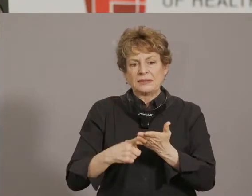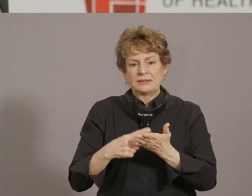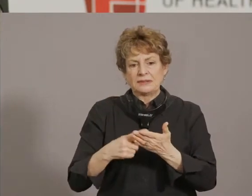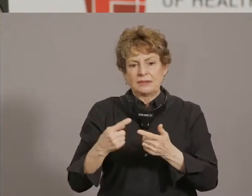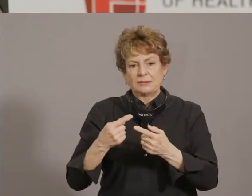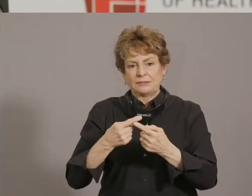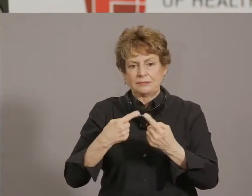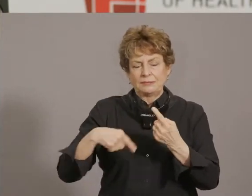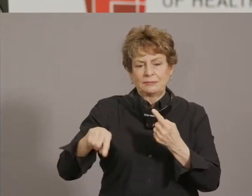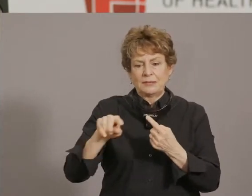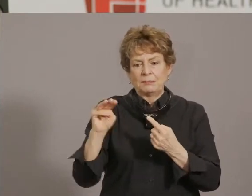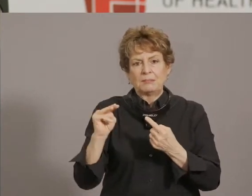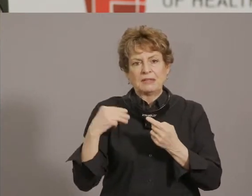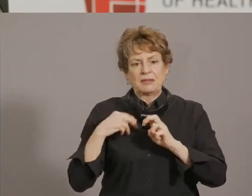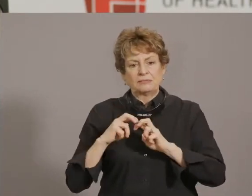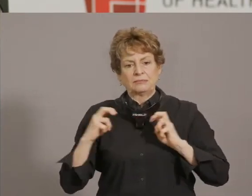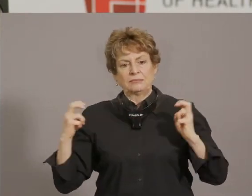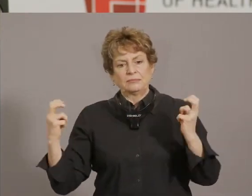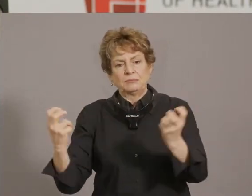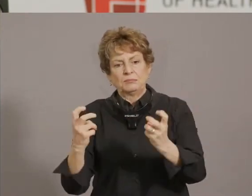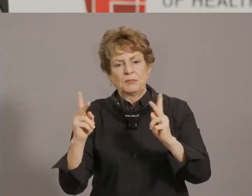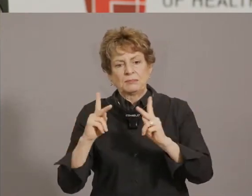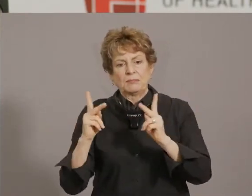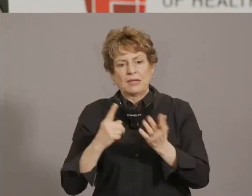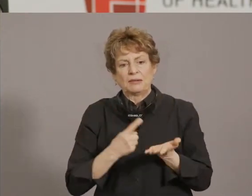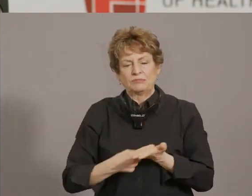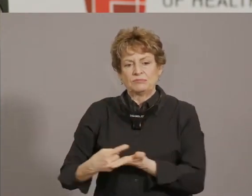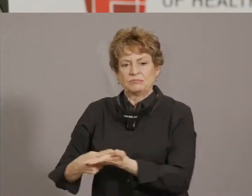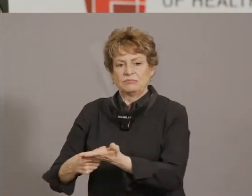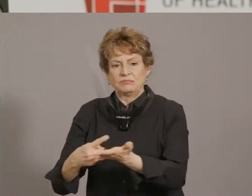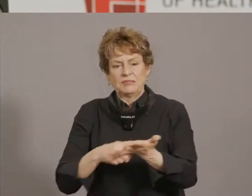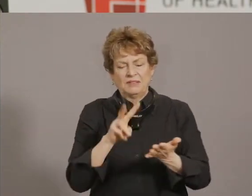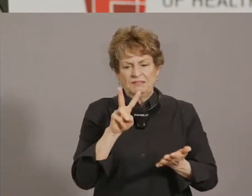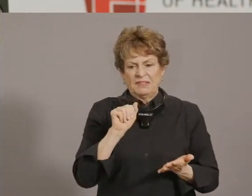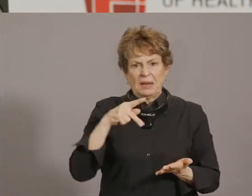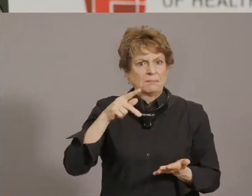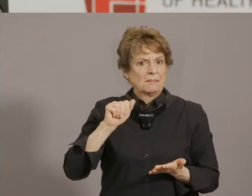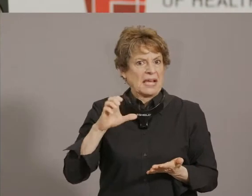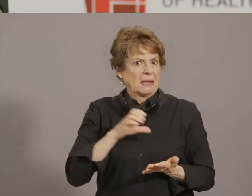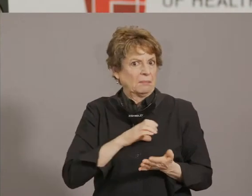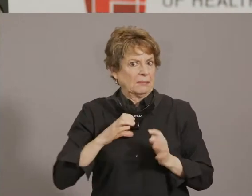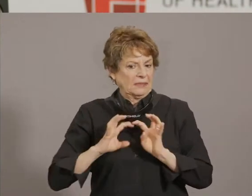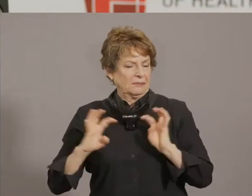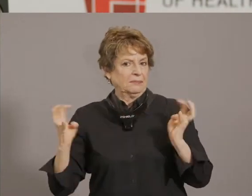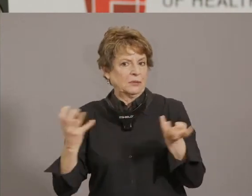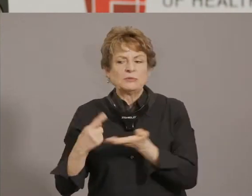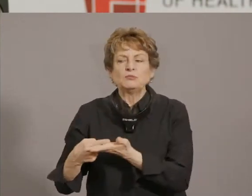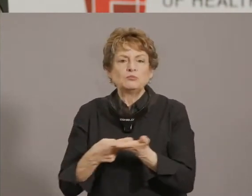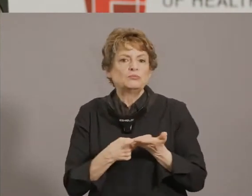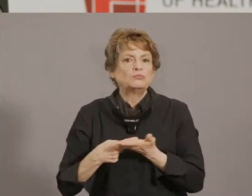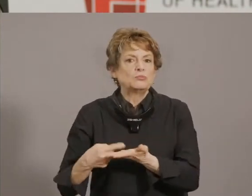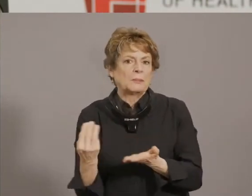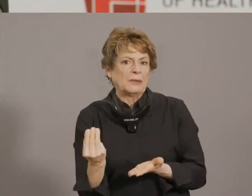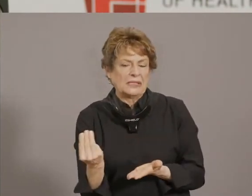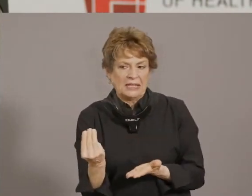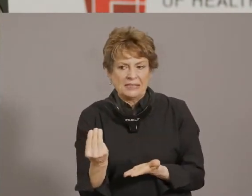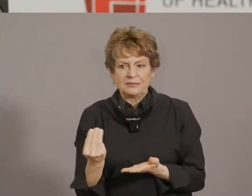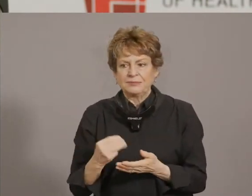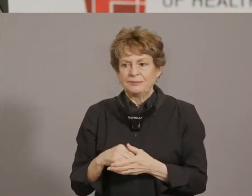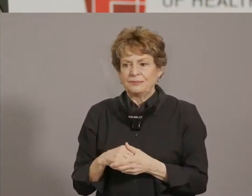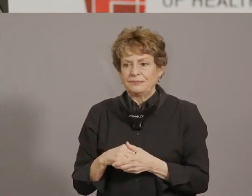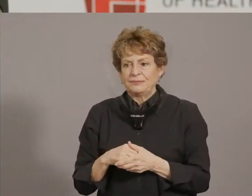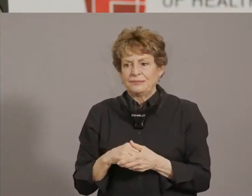1B. Okay, perfect. Thank you. Yeah. Okay, and returning with another question is Howard Fisher. Hi,